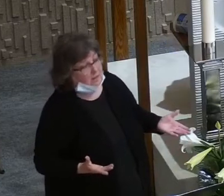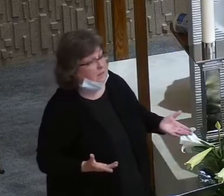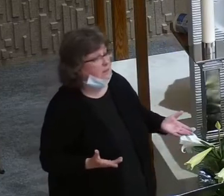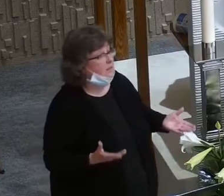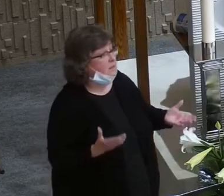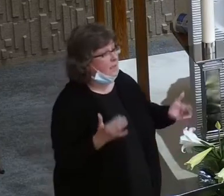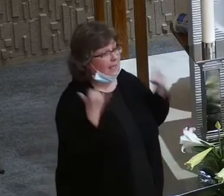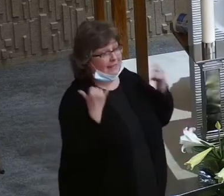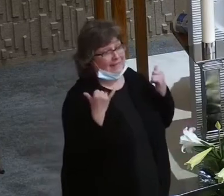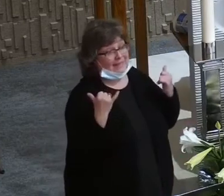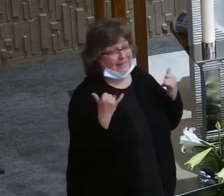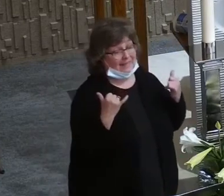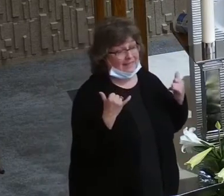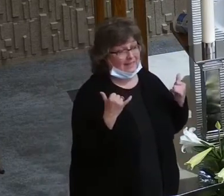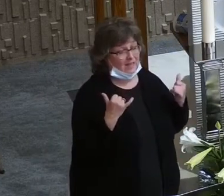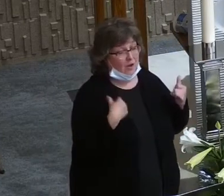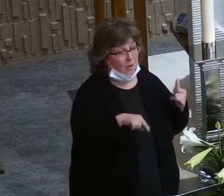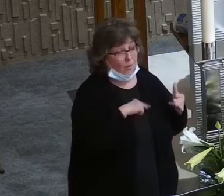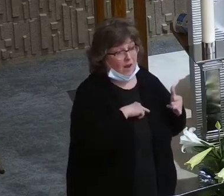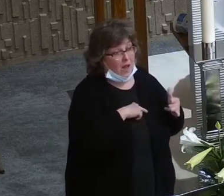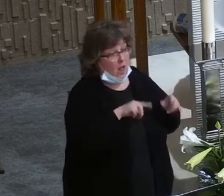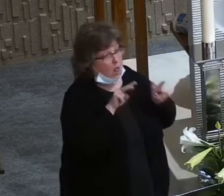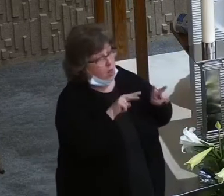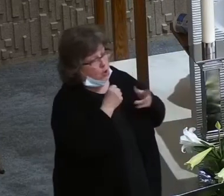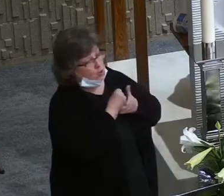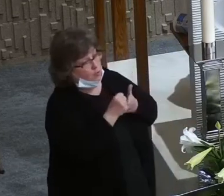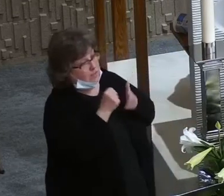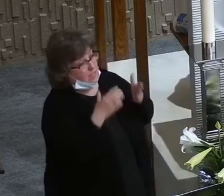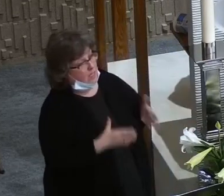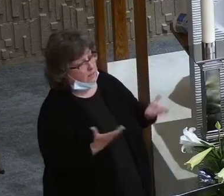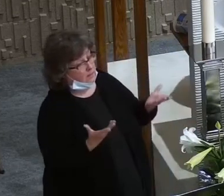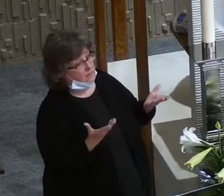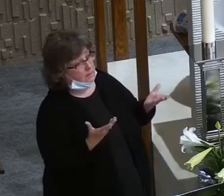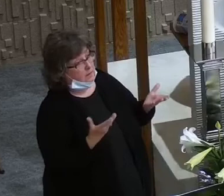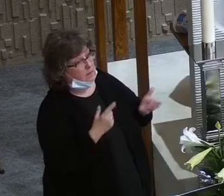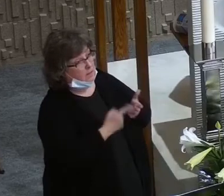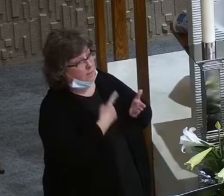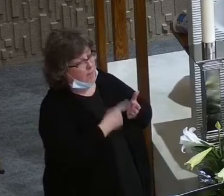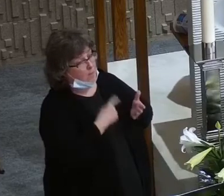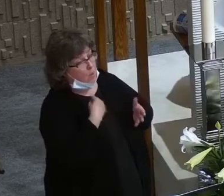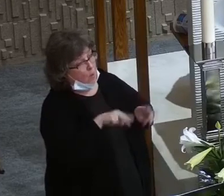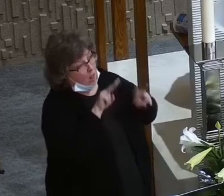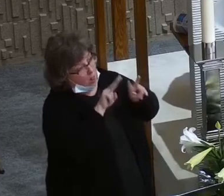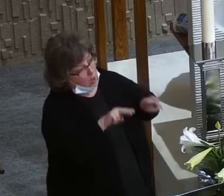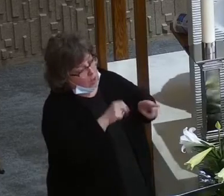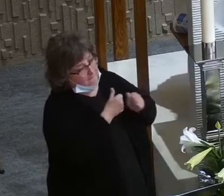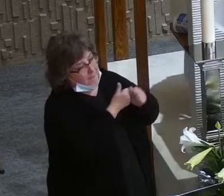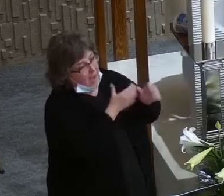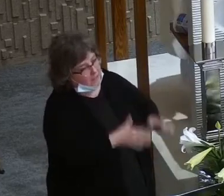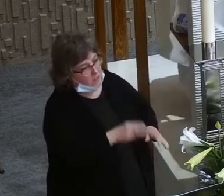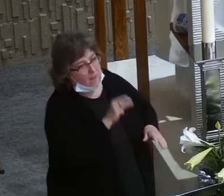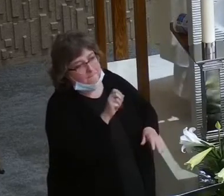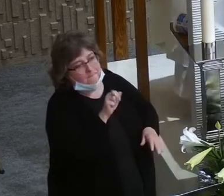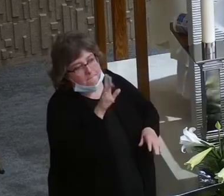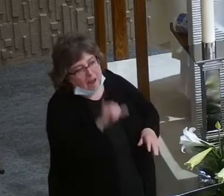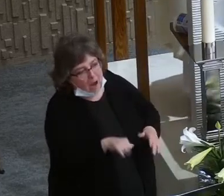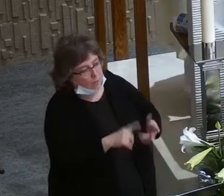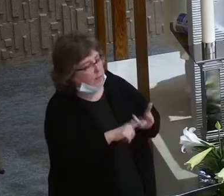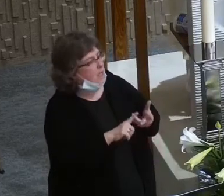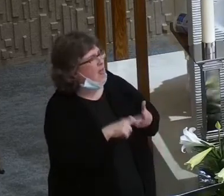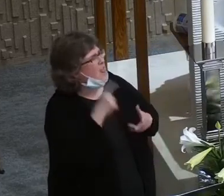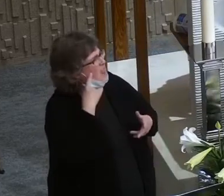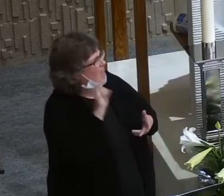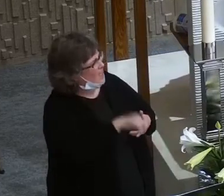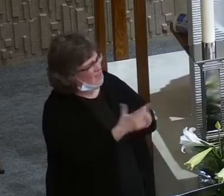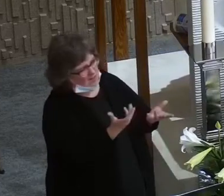And in the present moment, we look to the saints. And sometimes we can look at the apostles or Mary Magdalene and